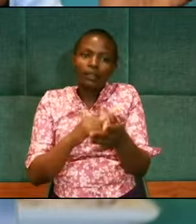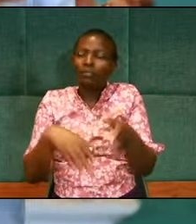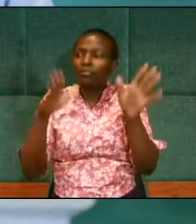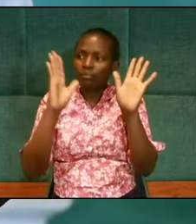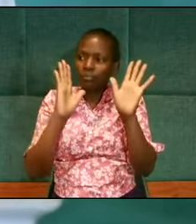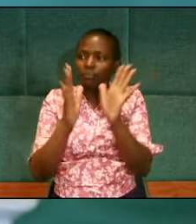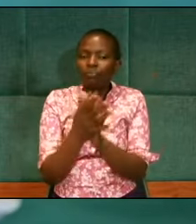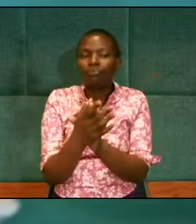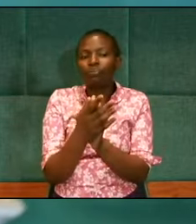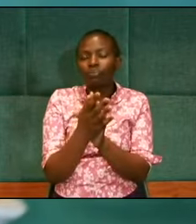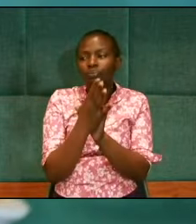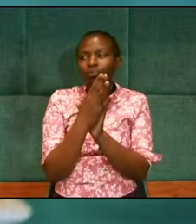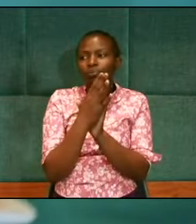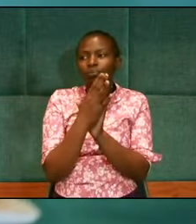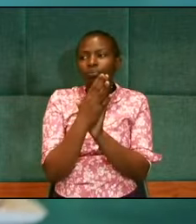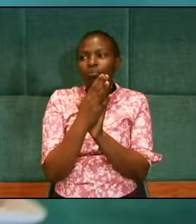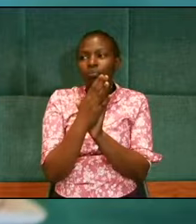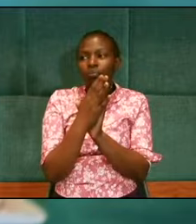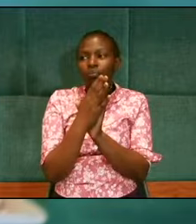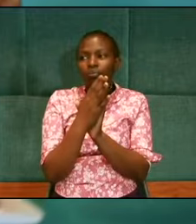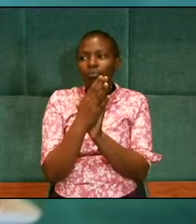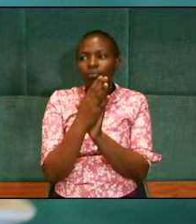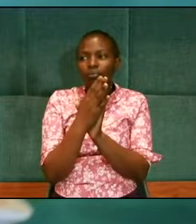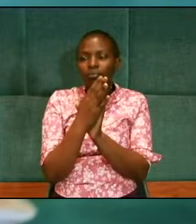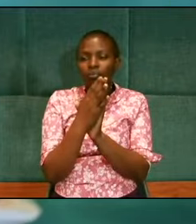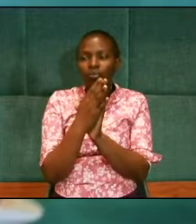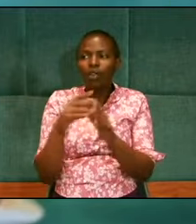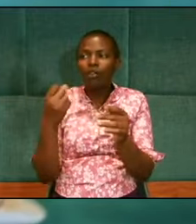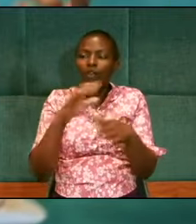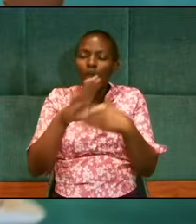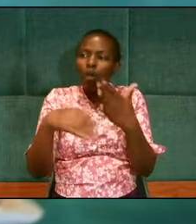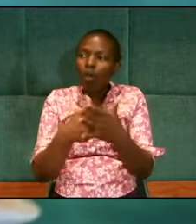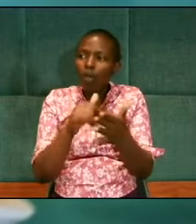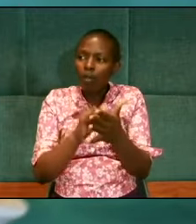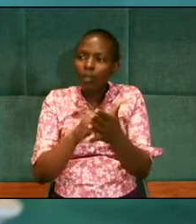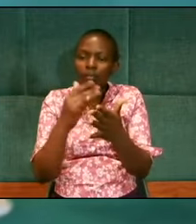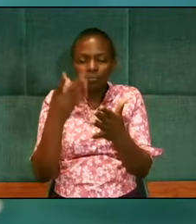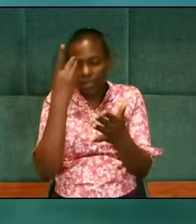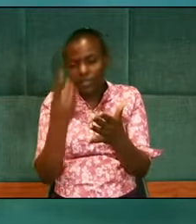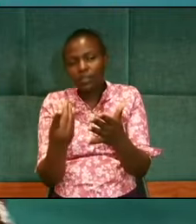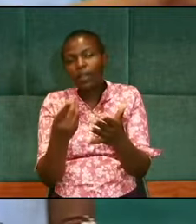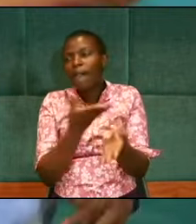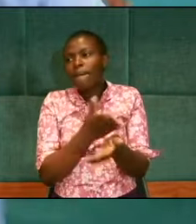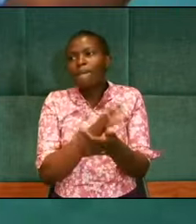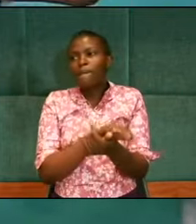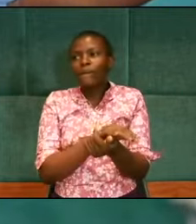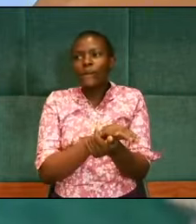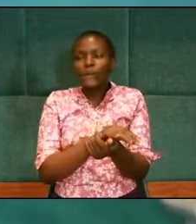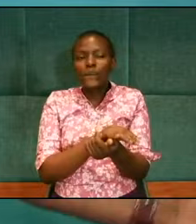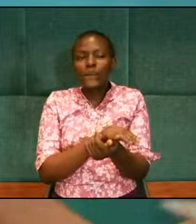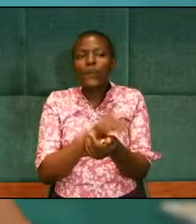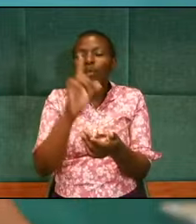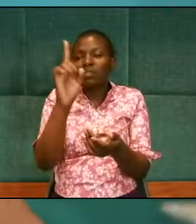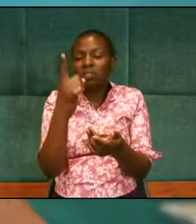With the greatest of respect, for the singles who desire this, I want you to come. Don't be ashamed of